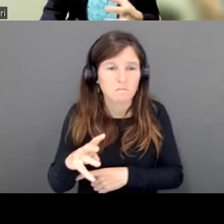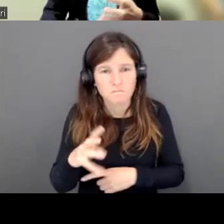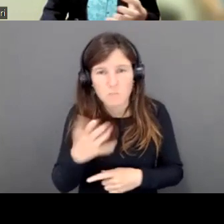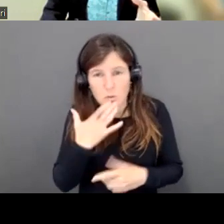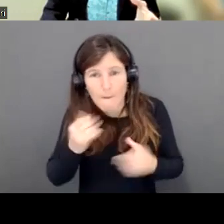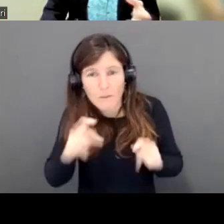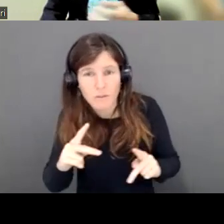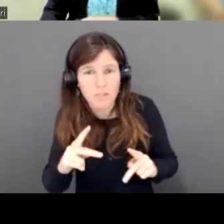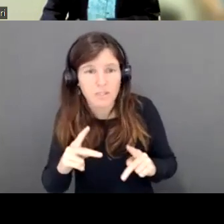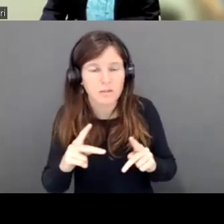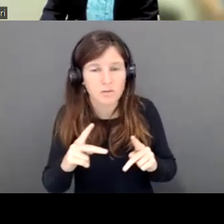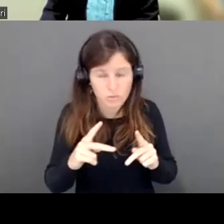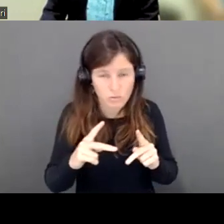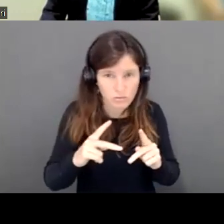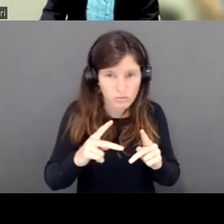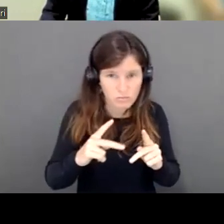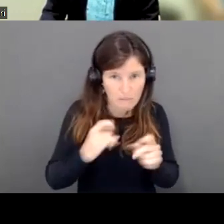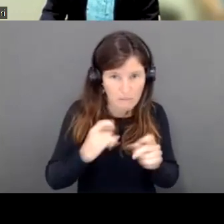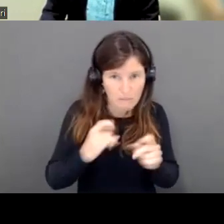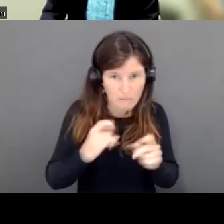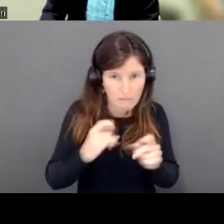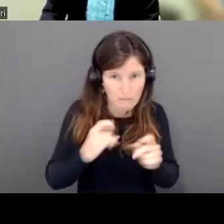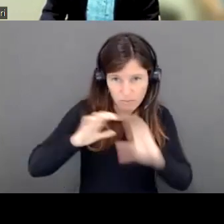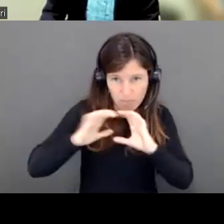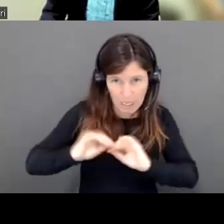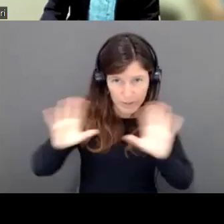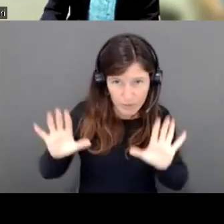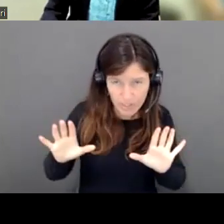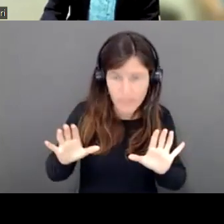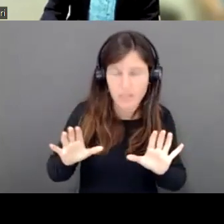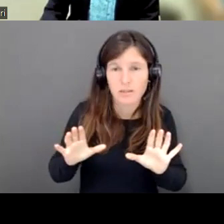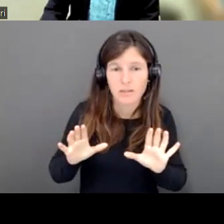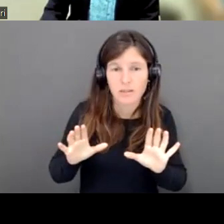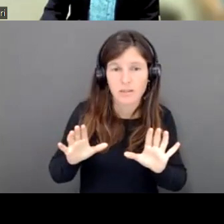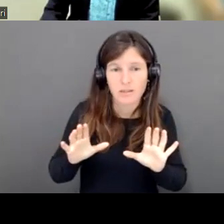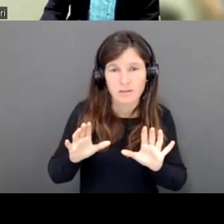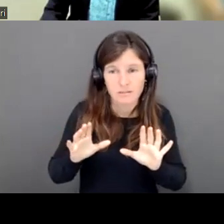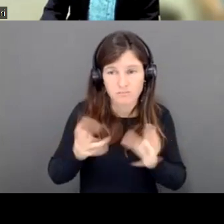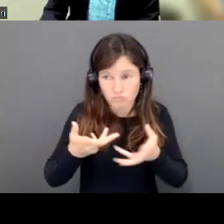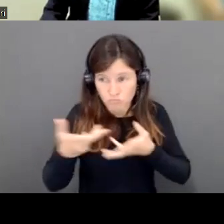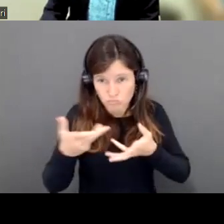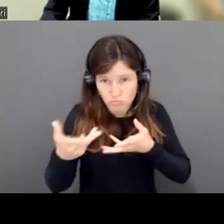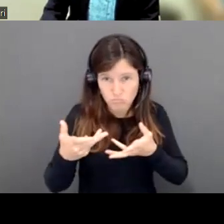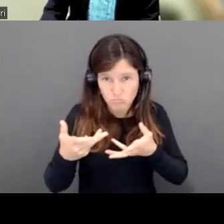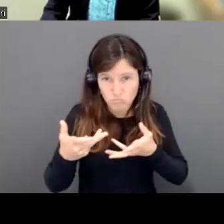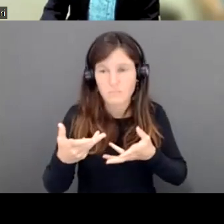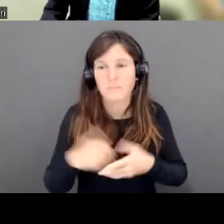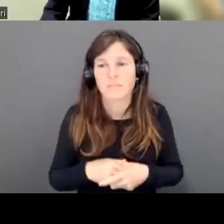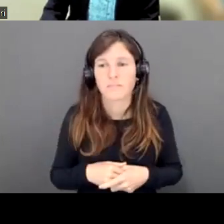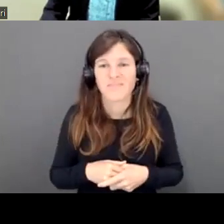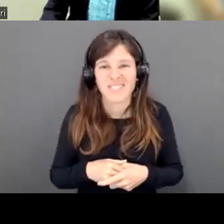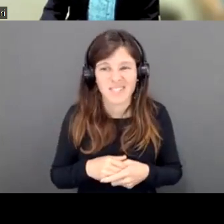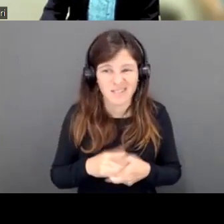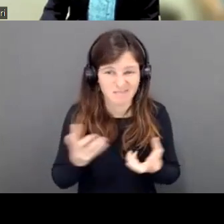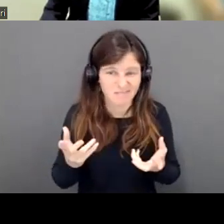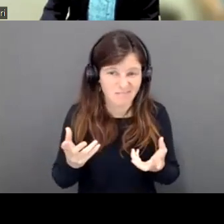with the tool to open the lines of communication so that we can hear and understand one another, right? We have to understand, is this like